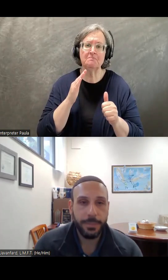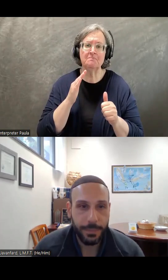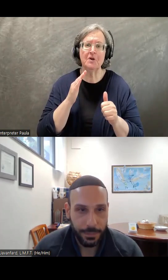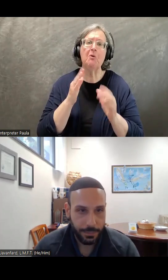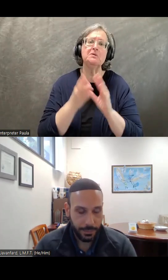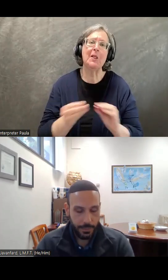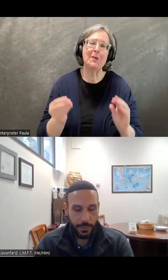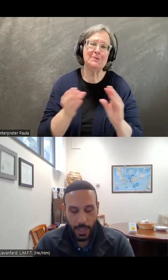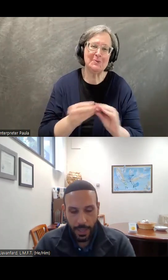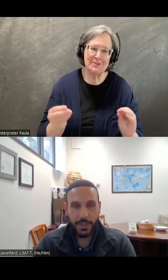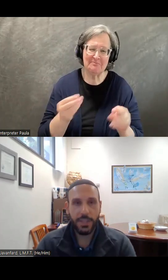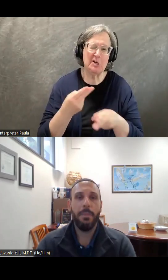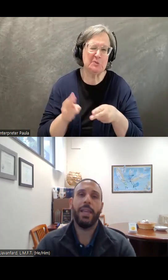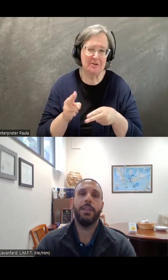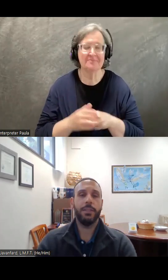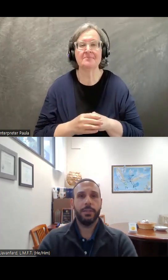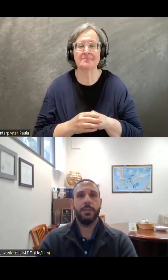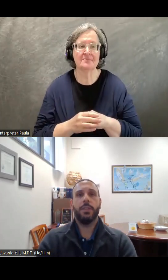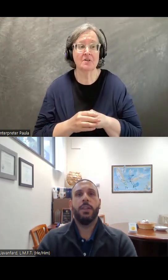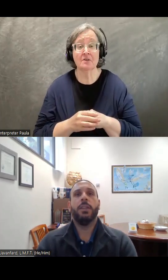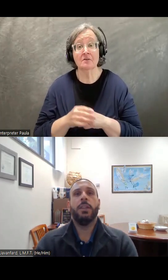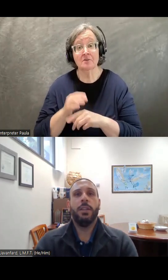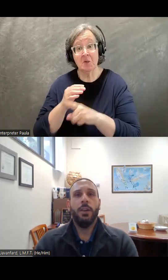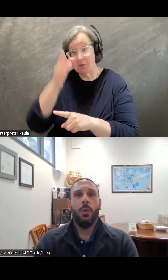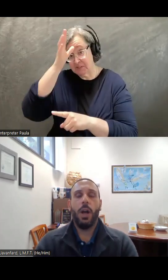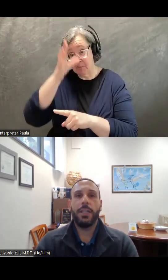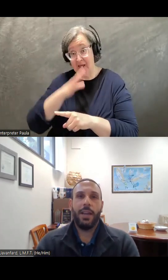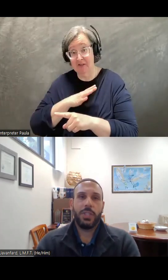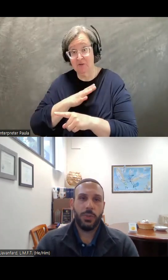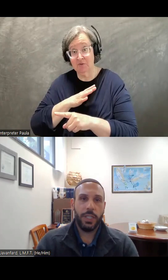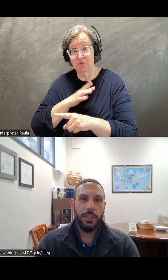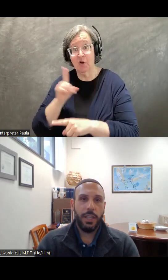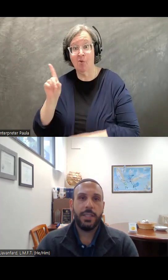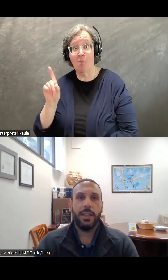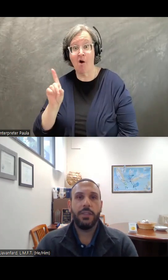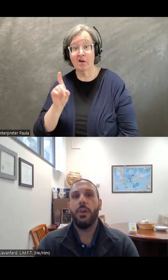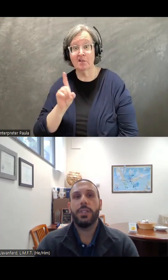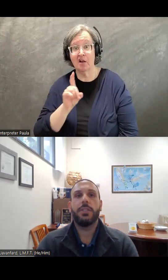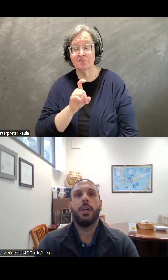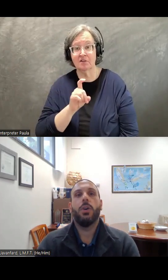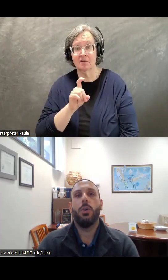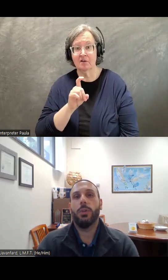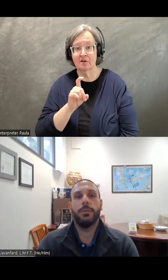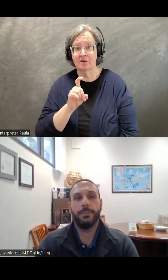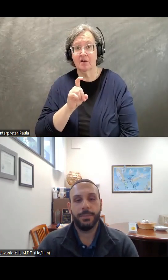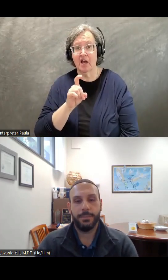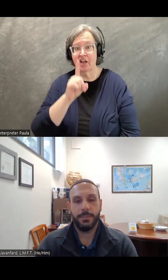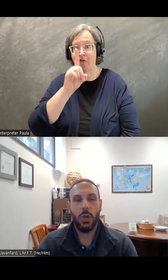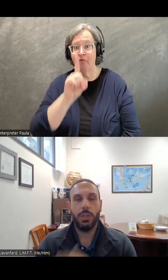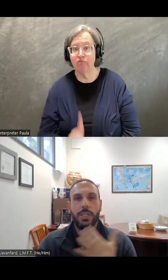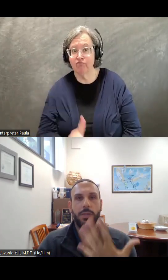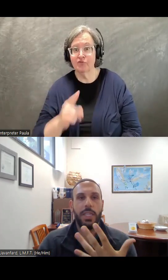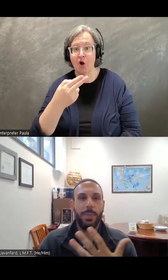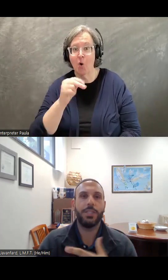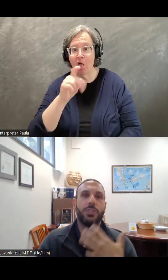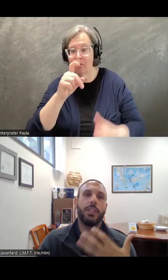story. There's this man walking down the street, and he suddenly falls into a hole. The